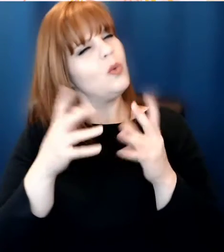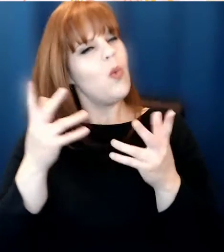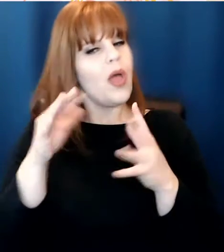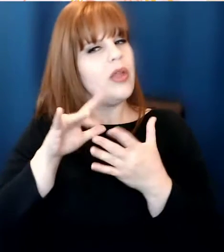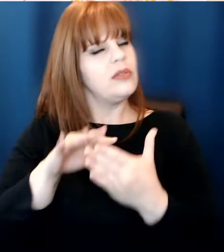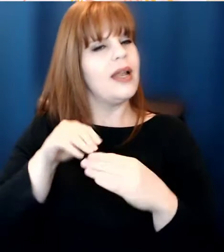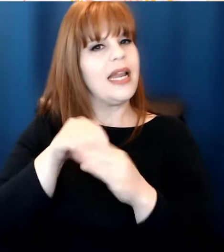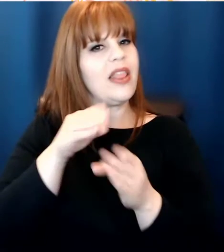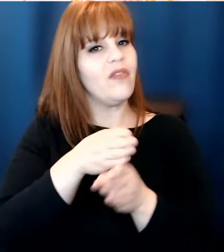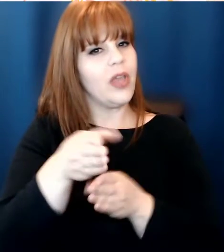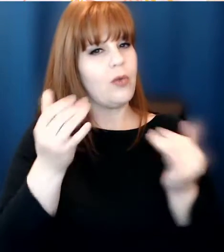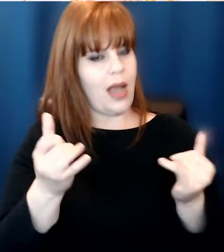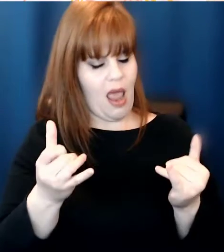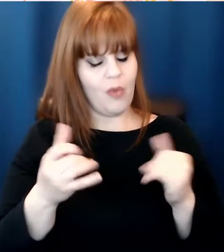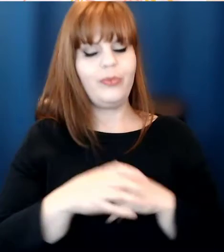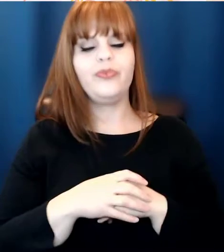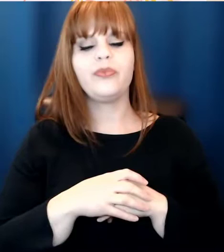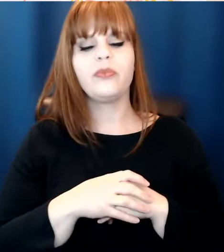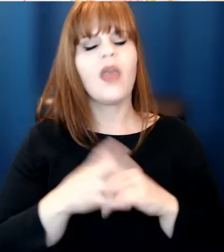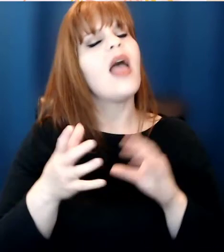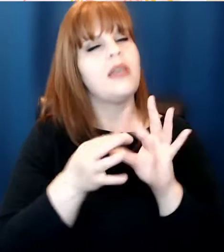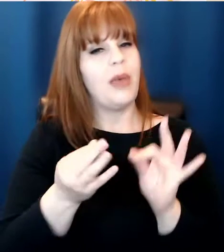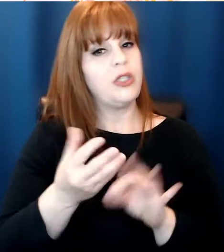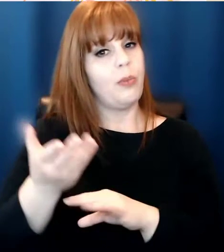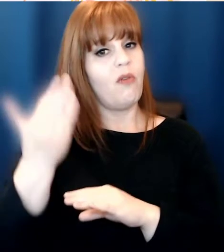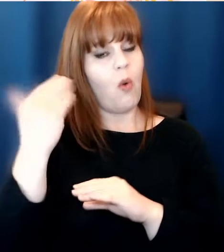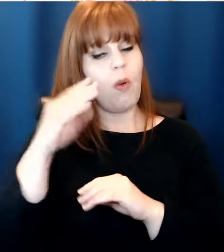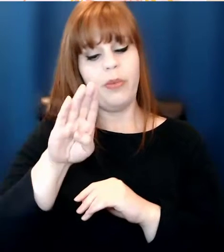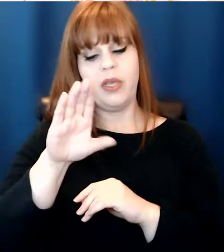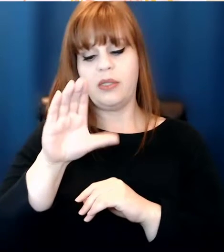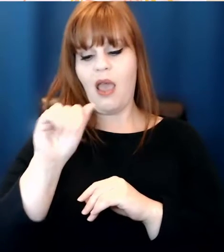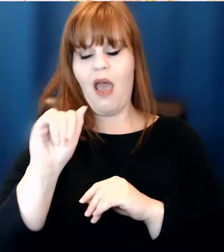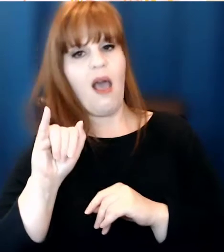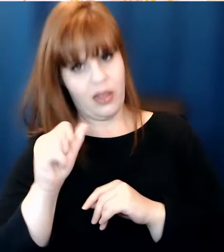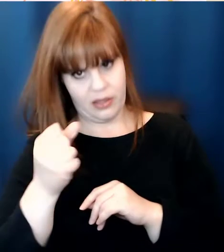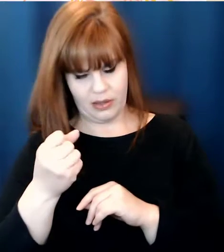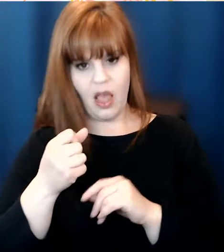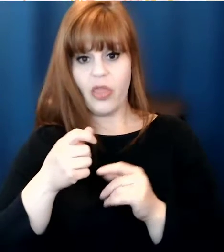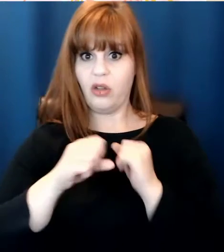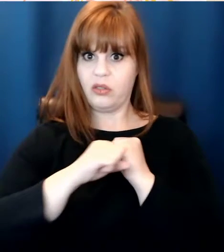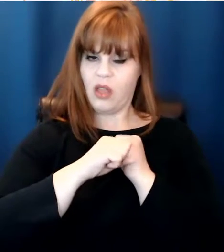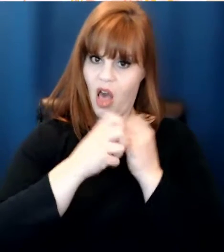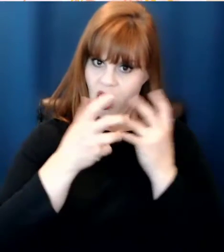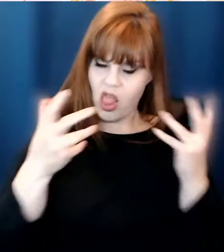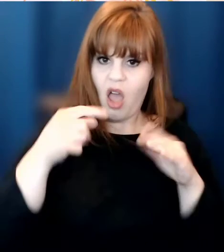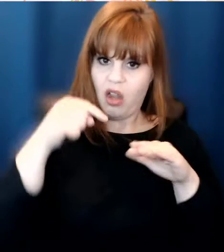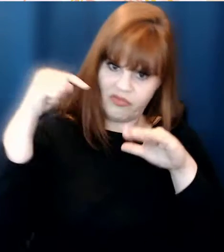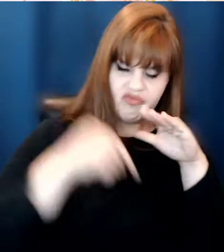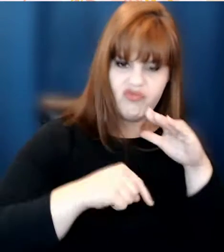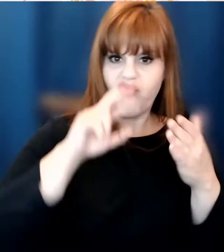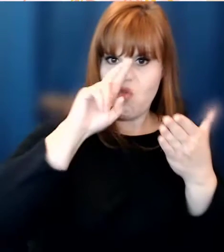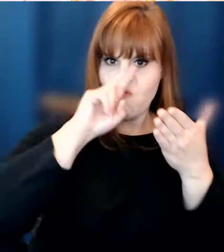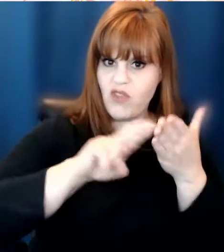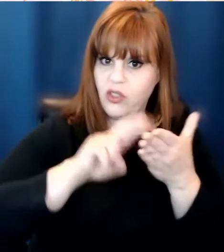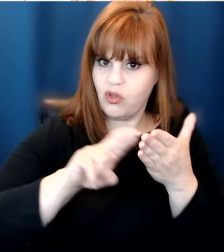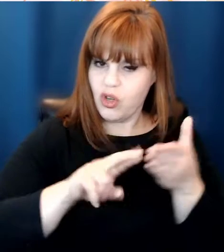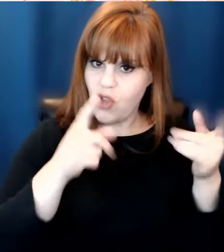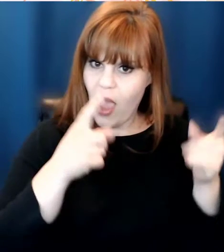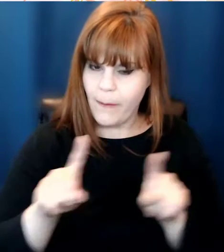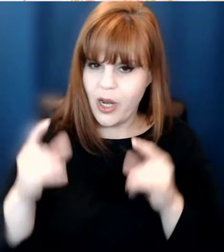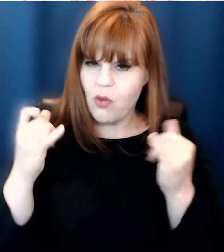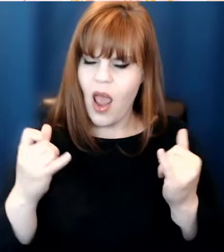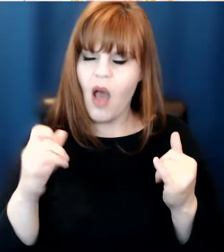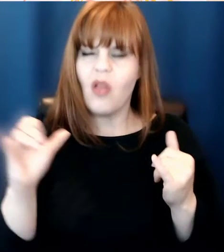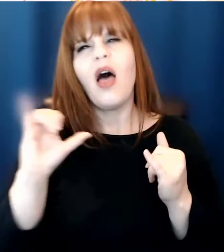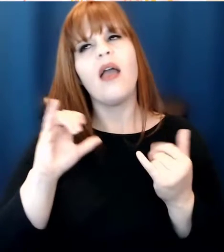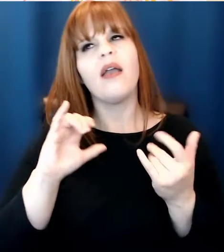before, again, like BCIs, there's extensive research going on, which is, hey, how